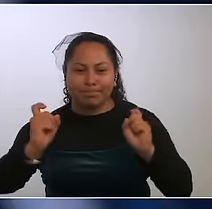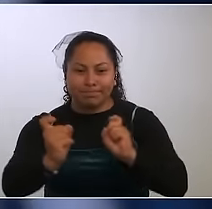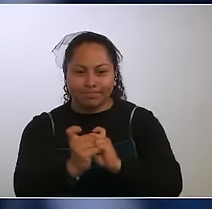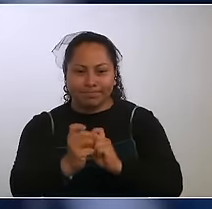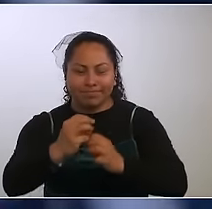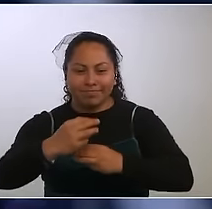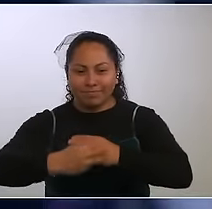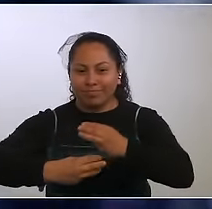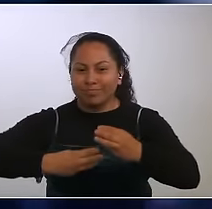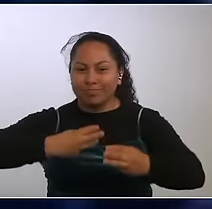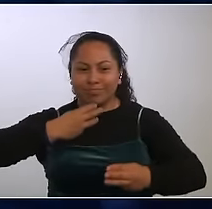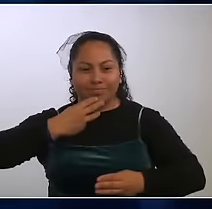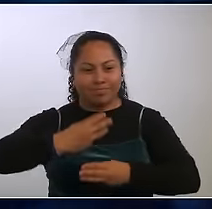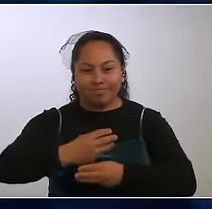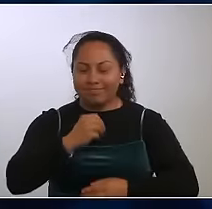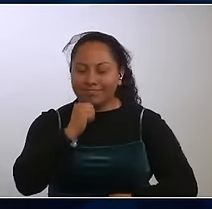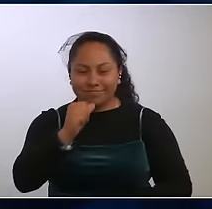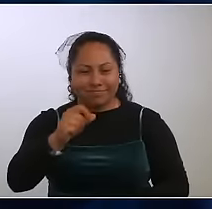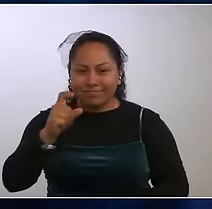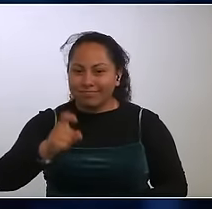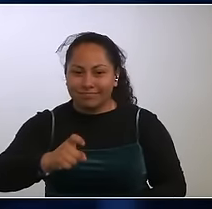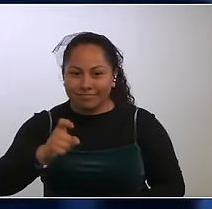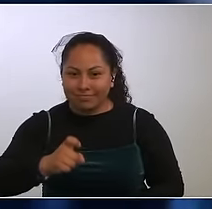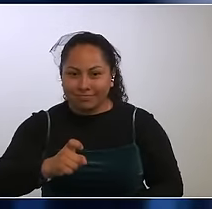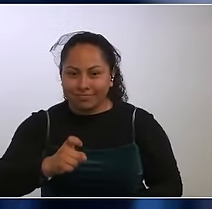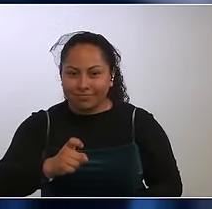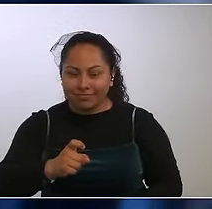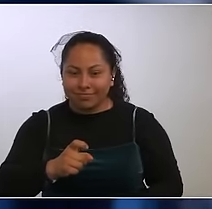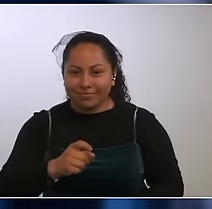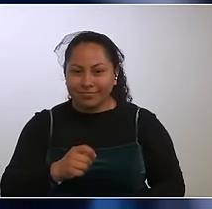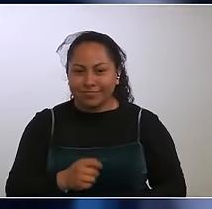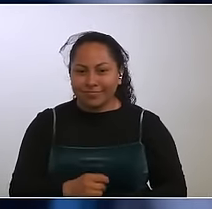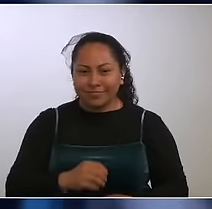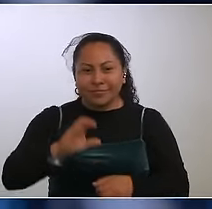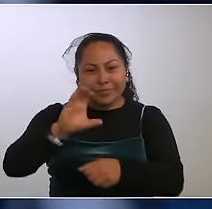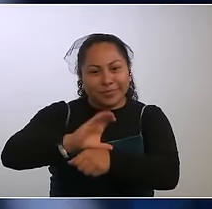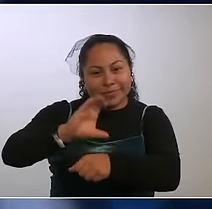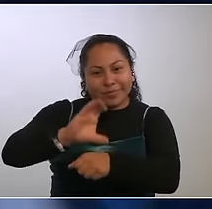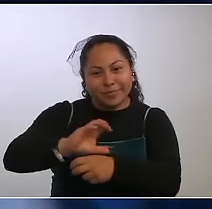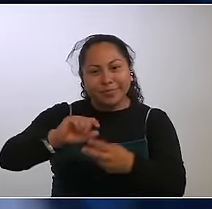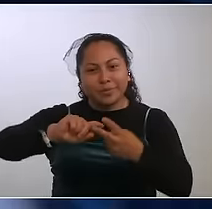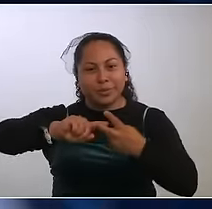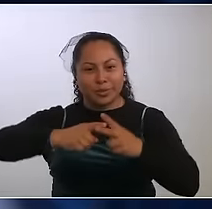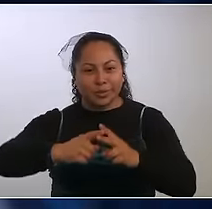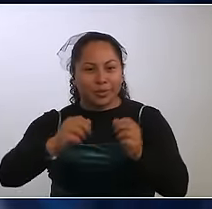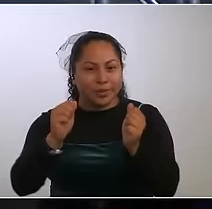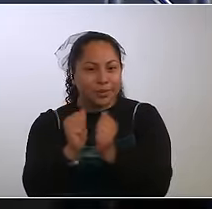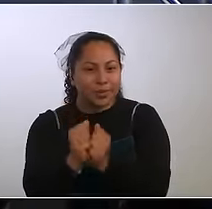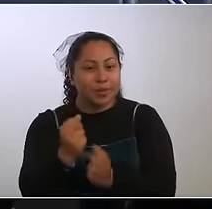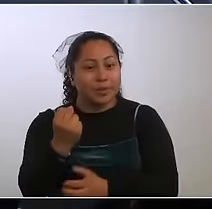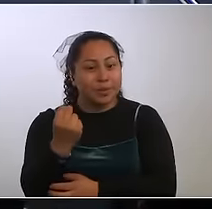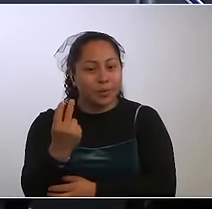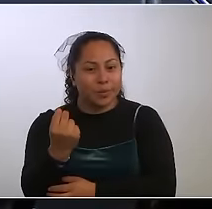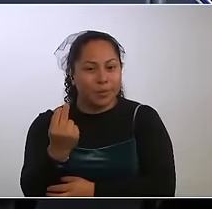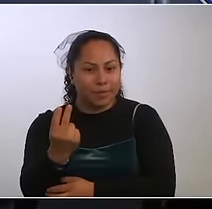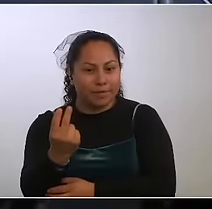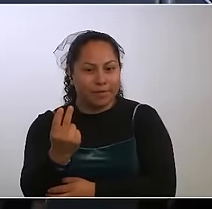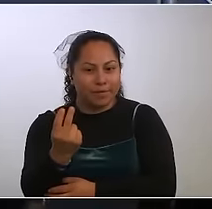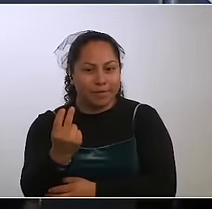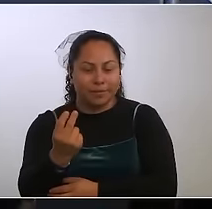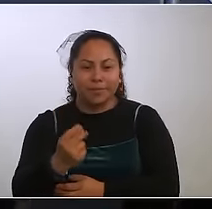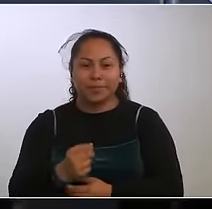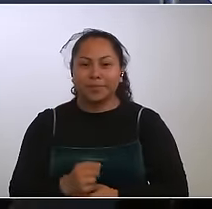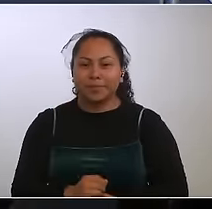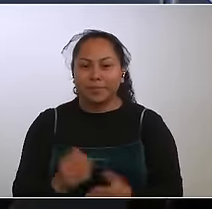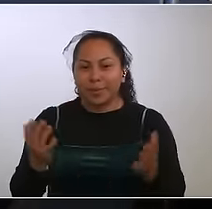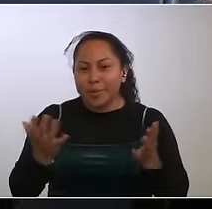¿Sabe por qué la iglesia comienza con 12 discípulos? Porque Dios está diciendo los números no importa, lo que importa